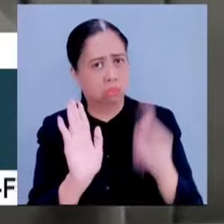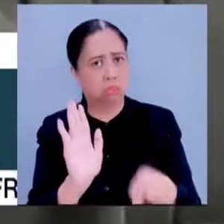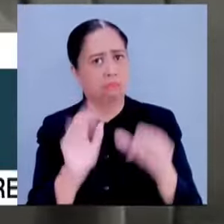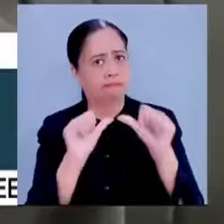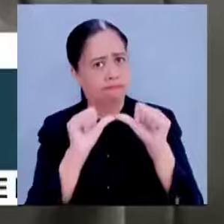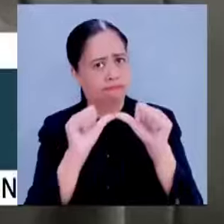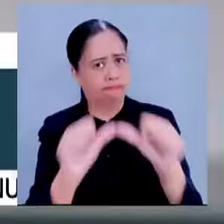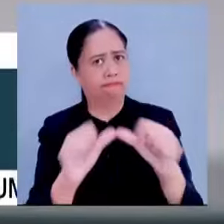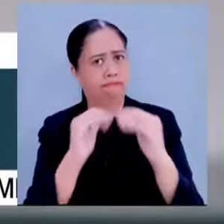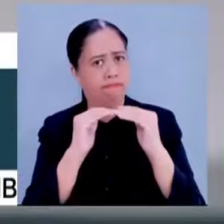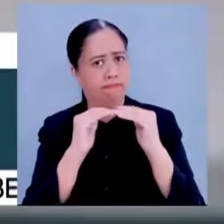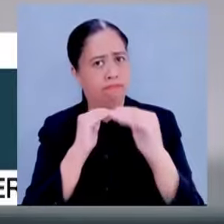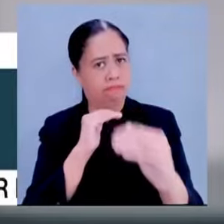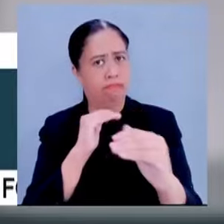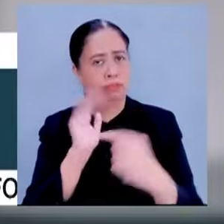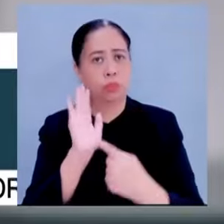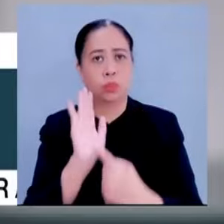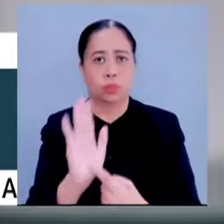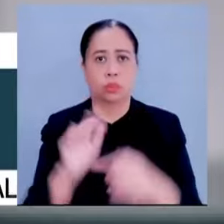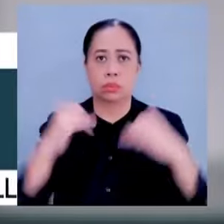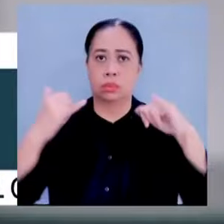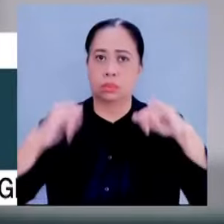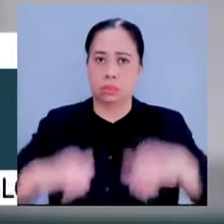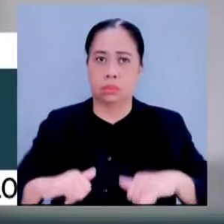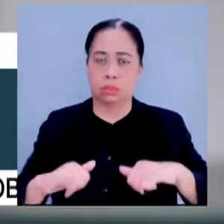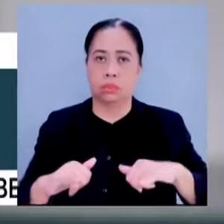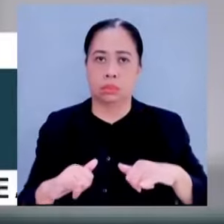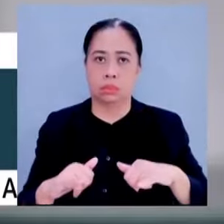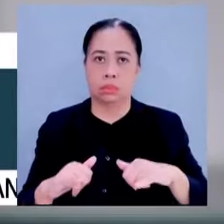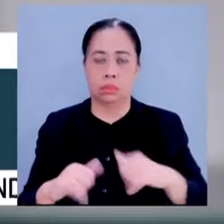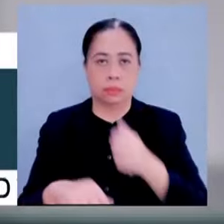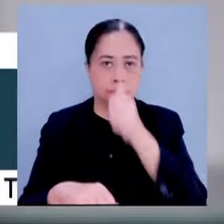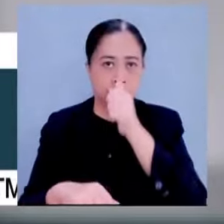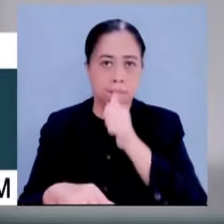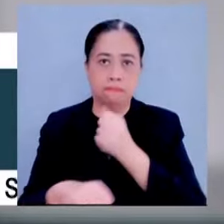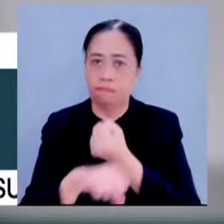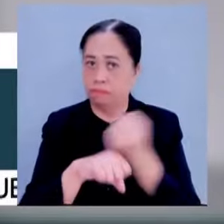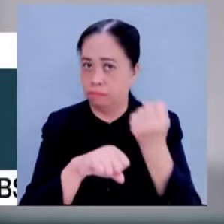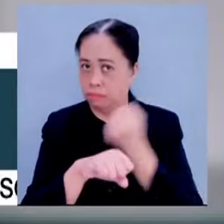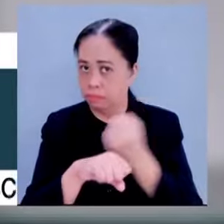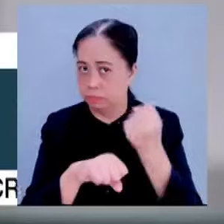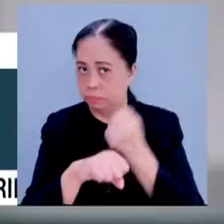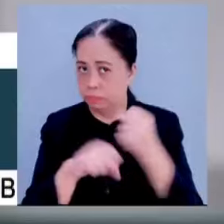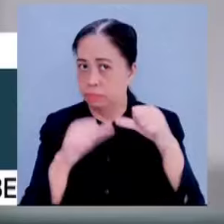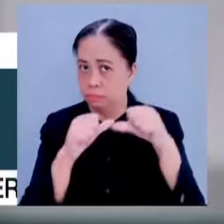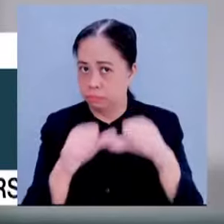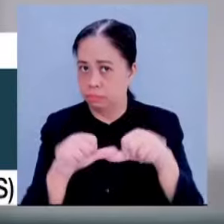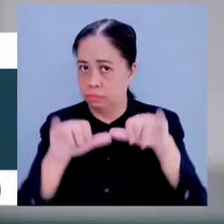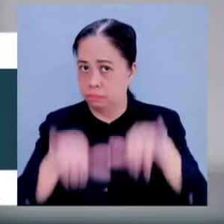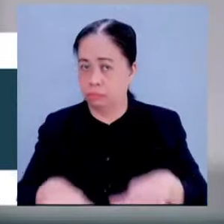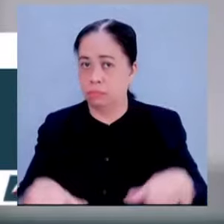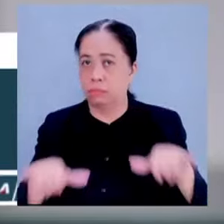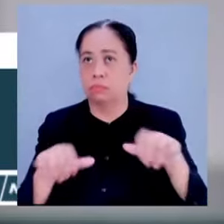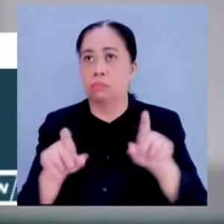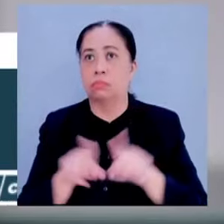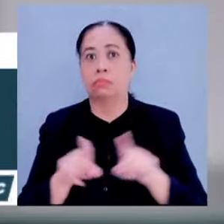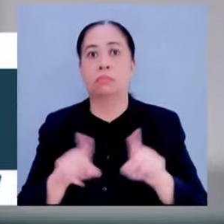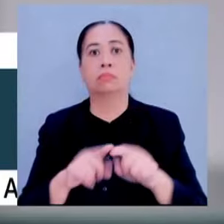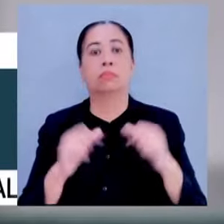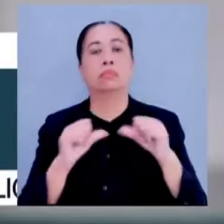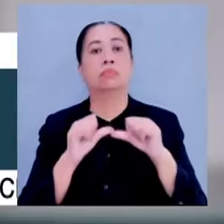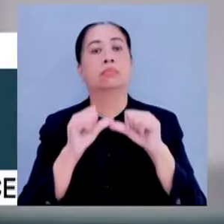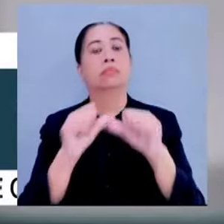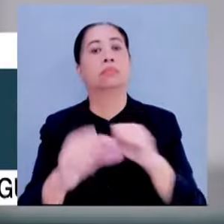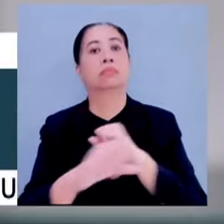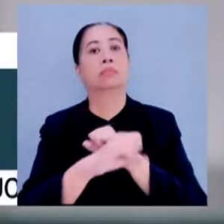consistently show that I remain resilient, that I persevere, that I remain a steadfast